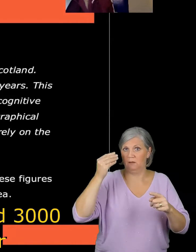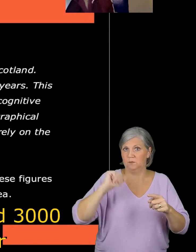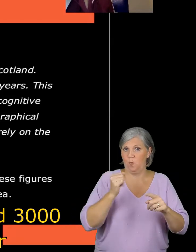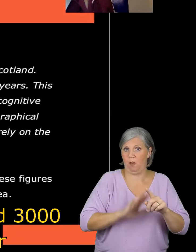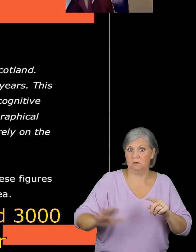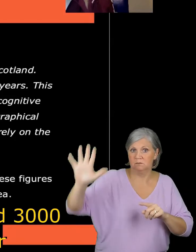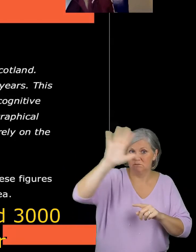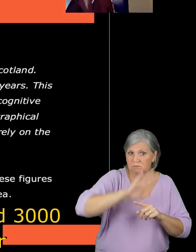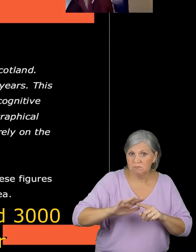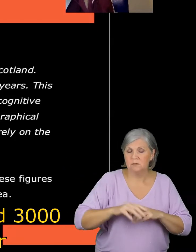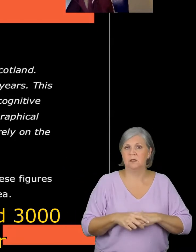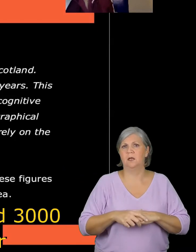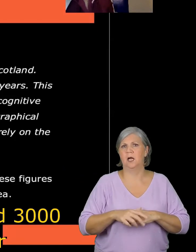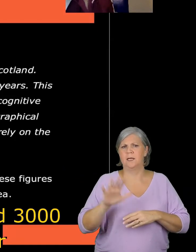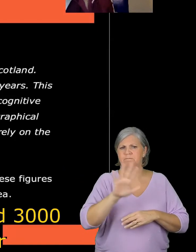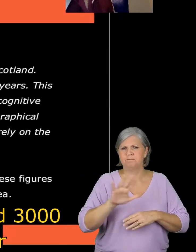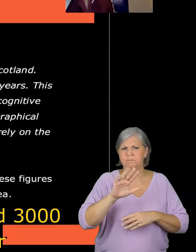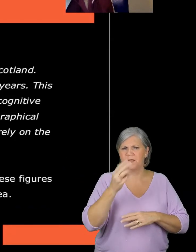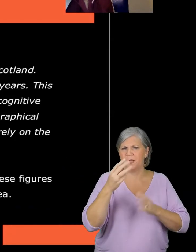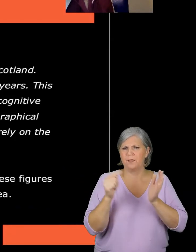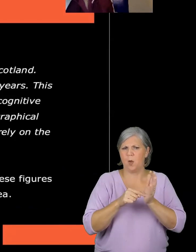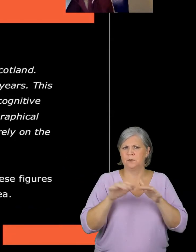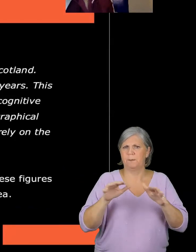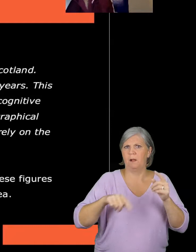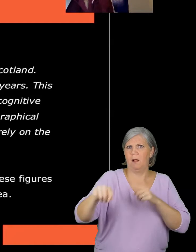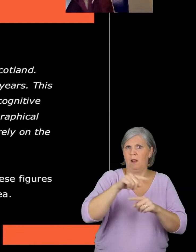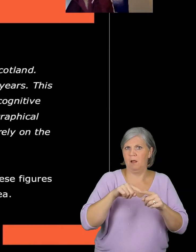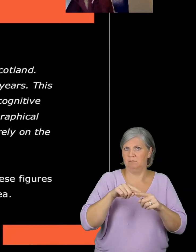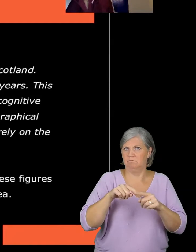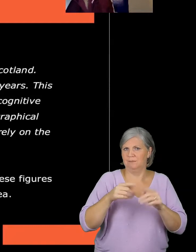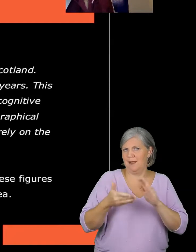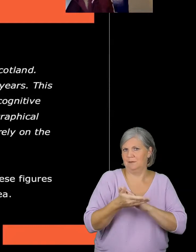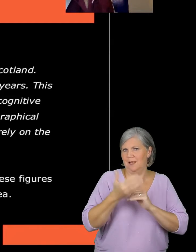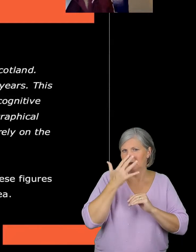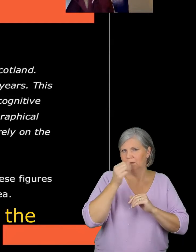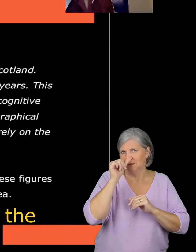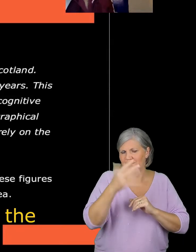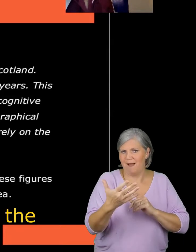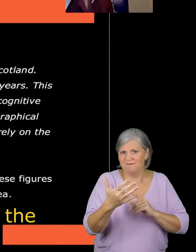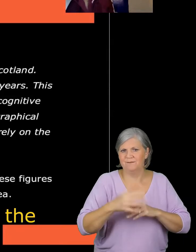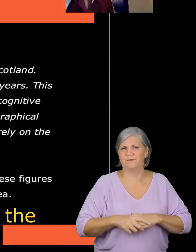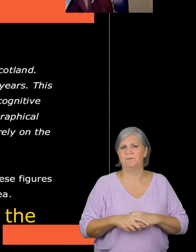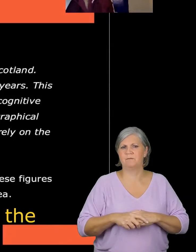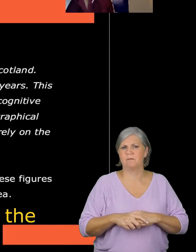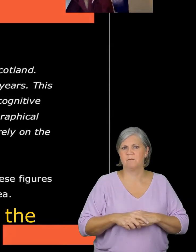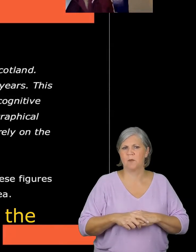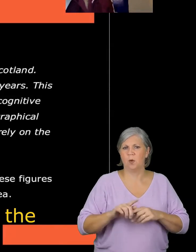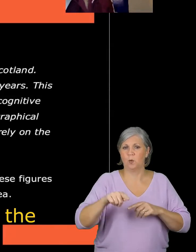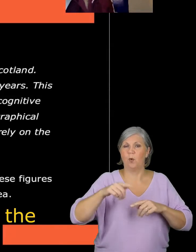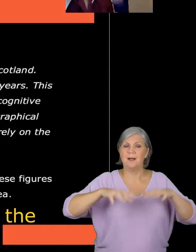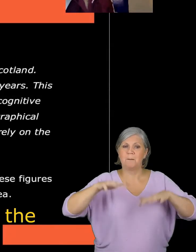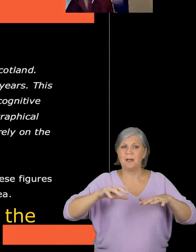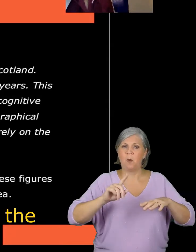Scotland. Around 3,000 of these people will be under the age of 65 years. This estimate is based on the results